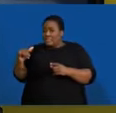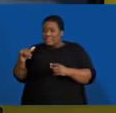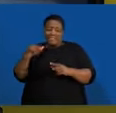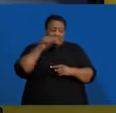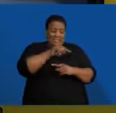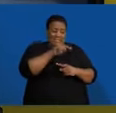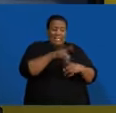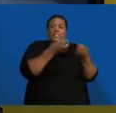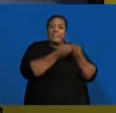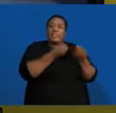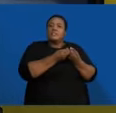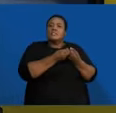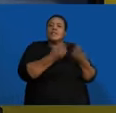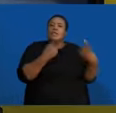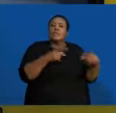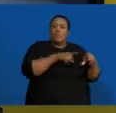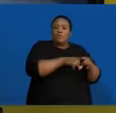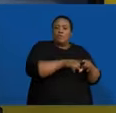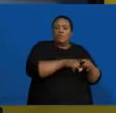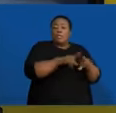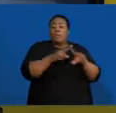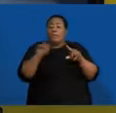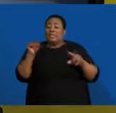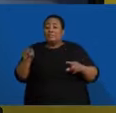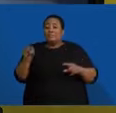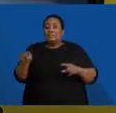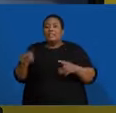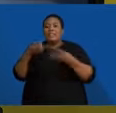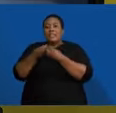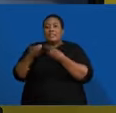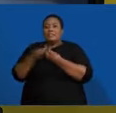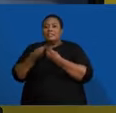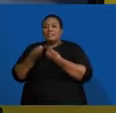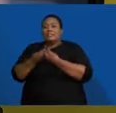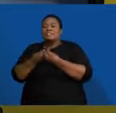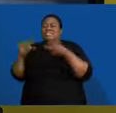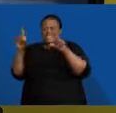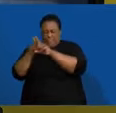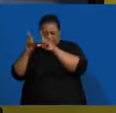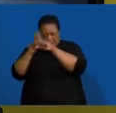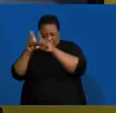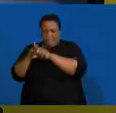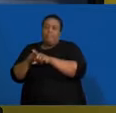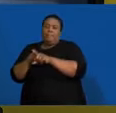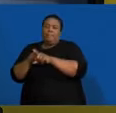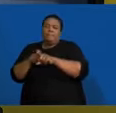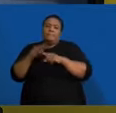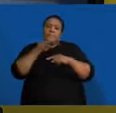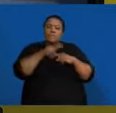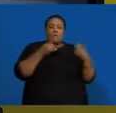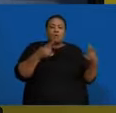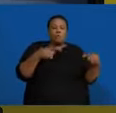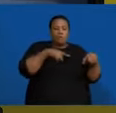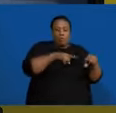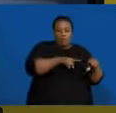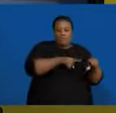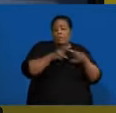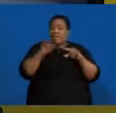in proportion, whereas congruency is things that are exactly the same. So those are things that you please